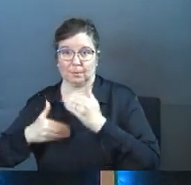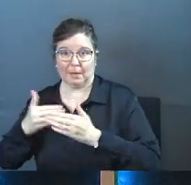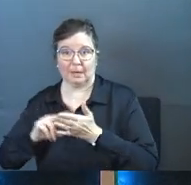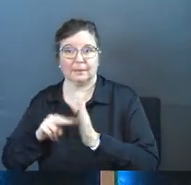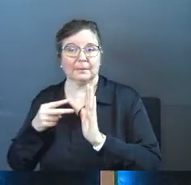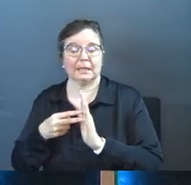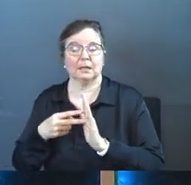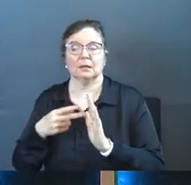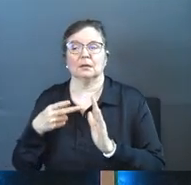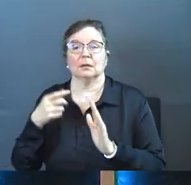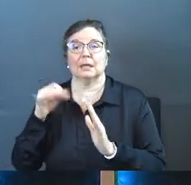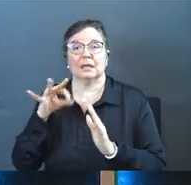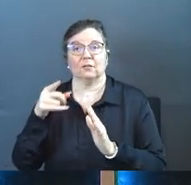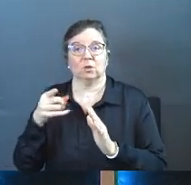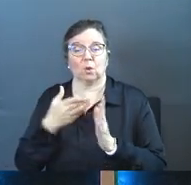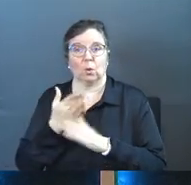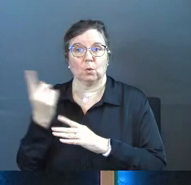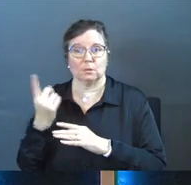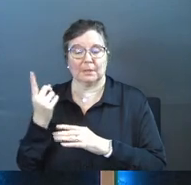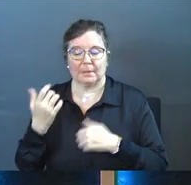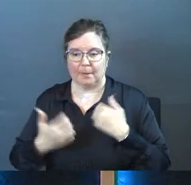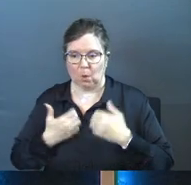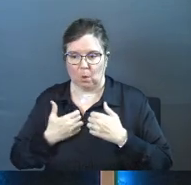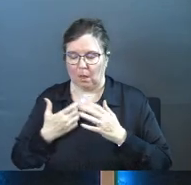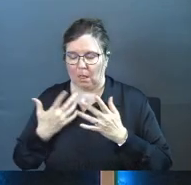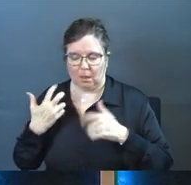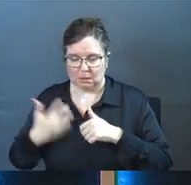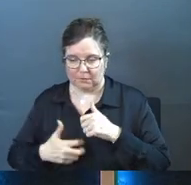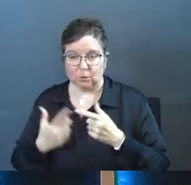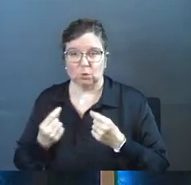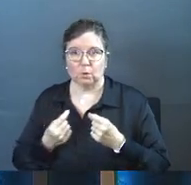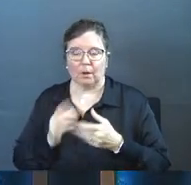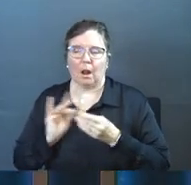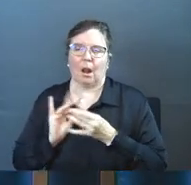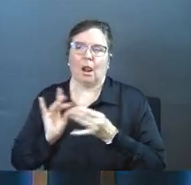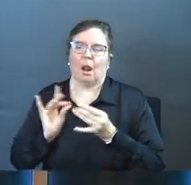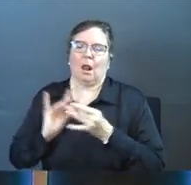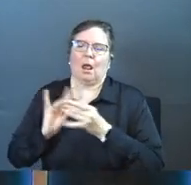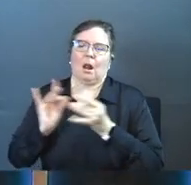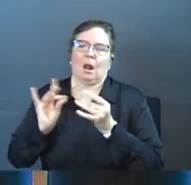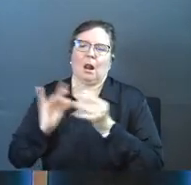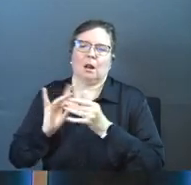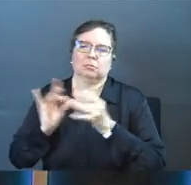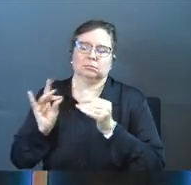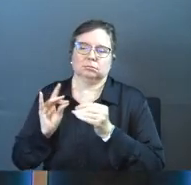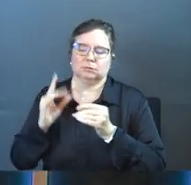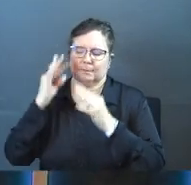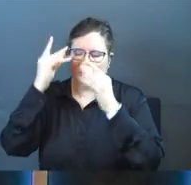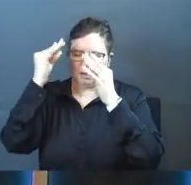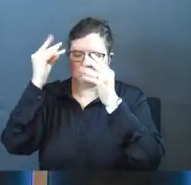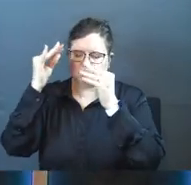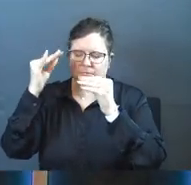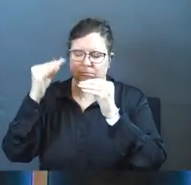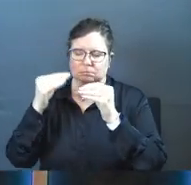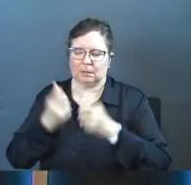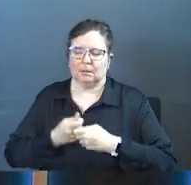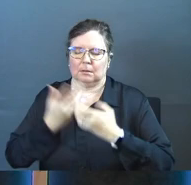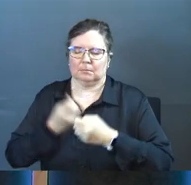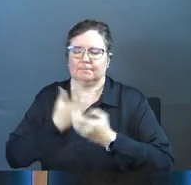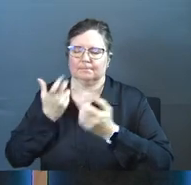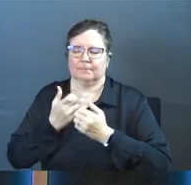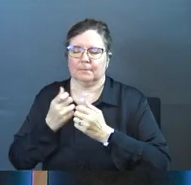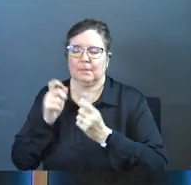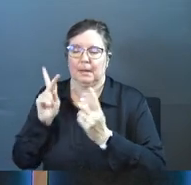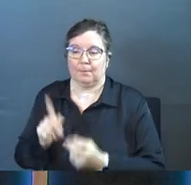processor, what I mean is that if you're going through something emotional or difficult, what you've got to do is you've got to talk the entire thing out loud in the presence